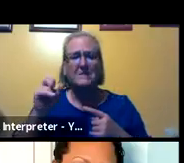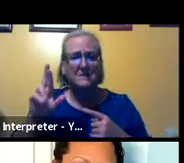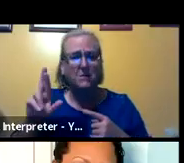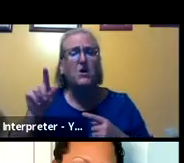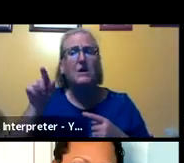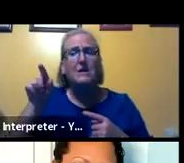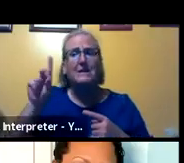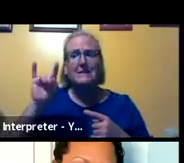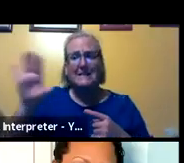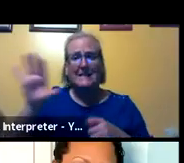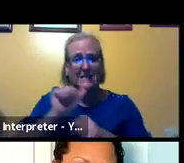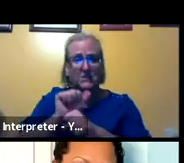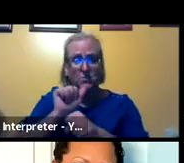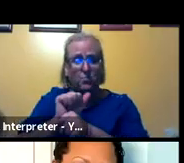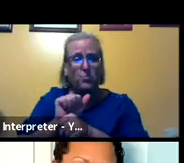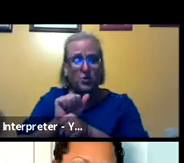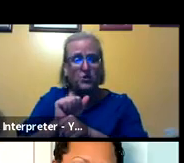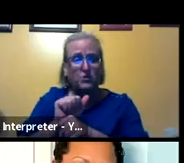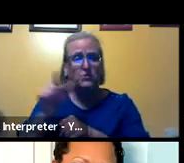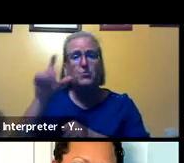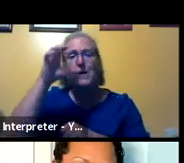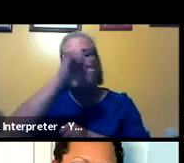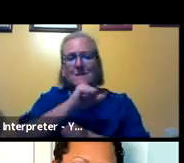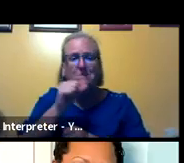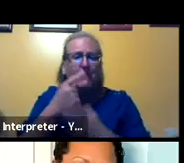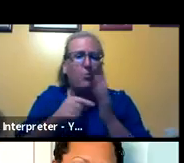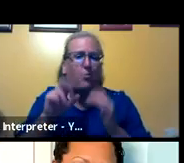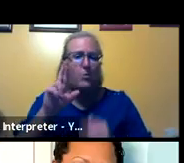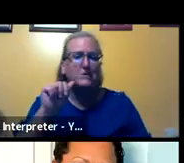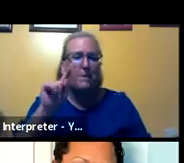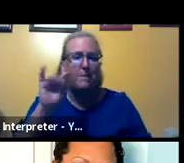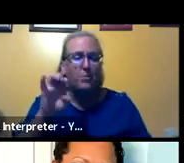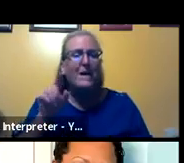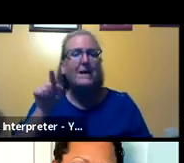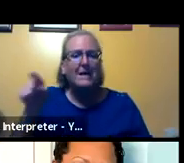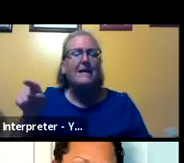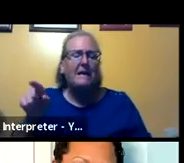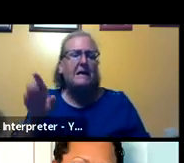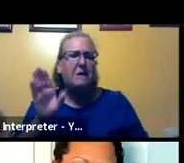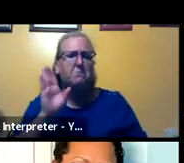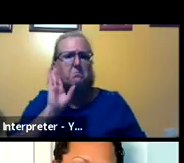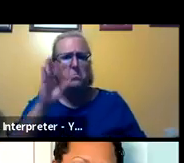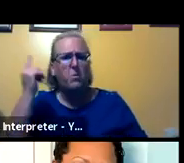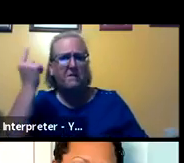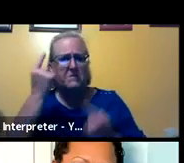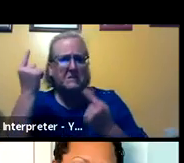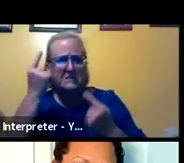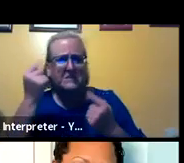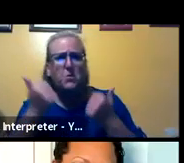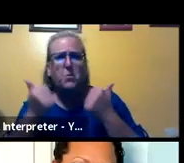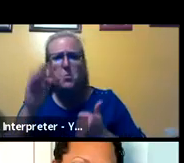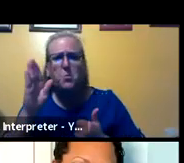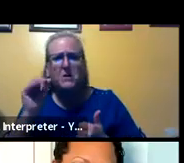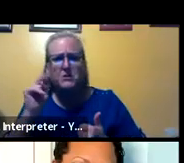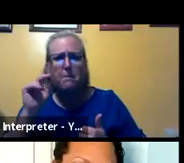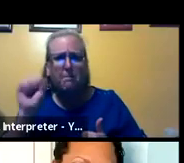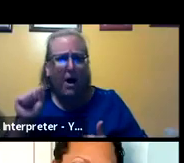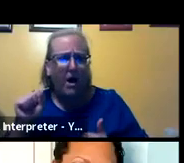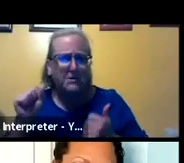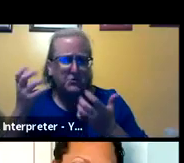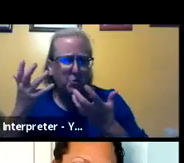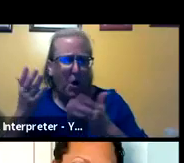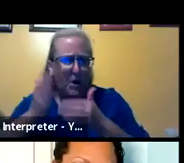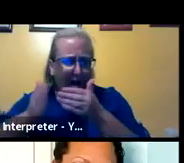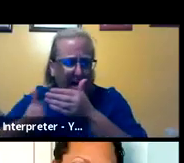the referendum to estimate what the rates would be, he would have considered that, which bonds are dropping off. And that